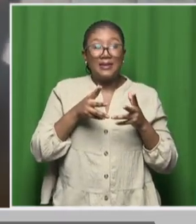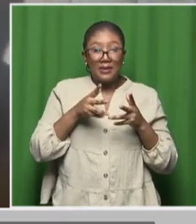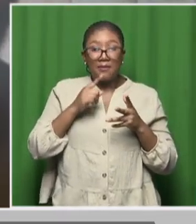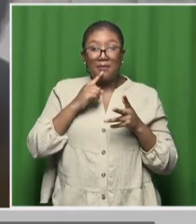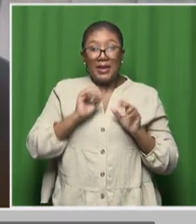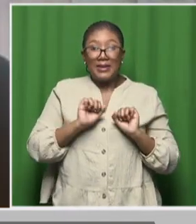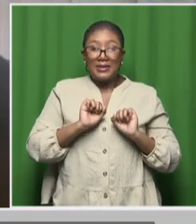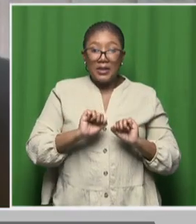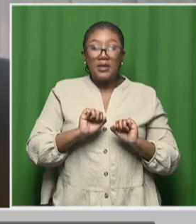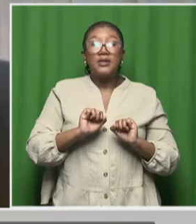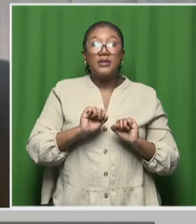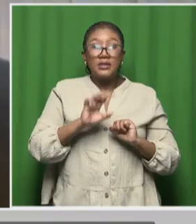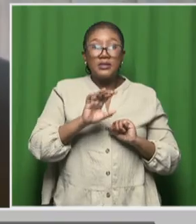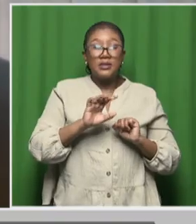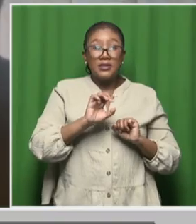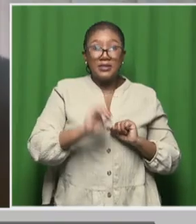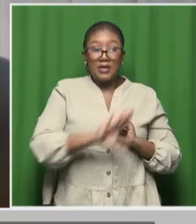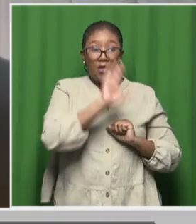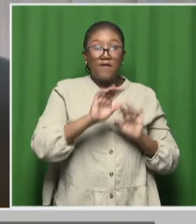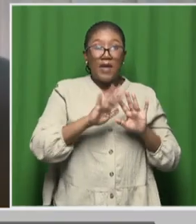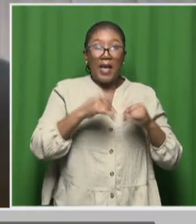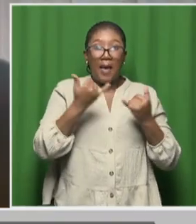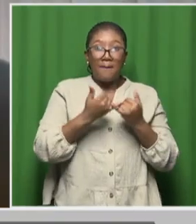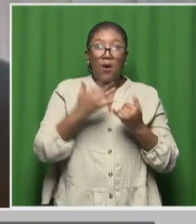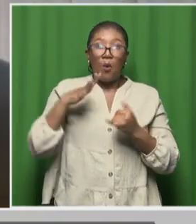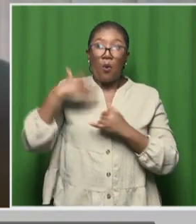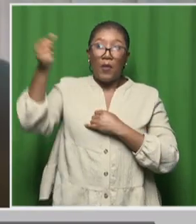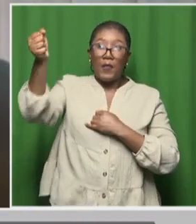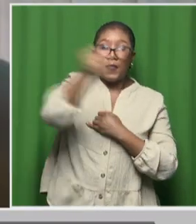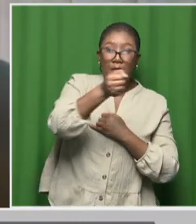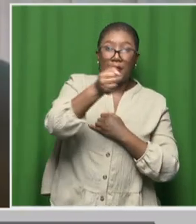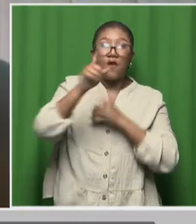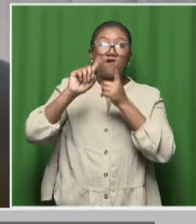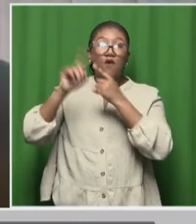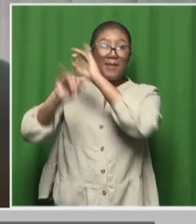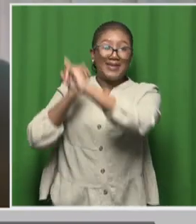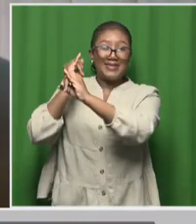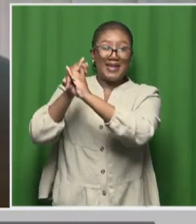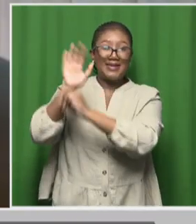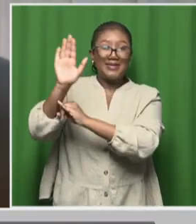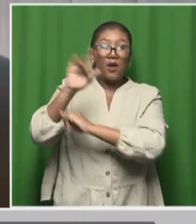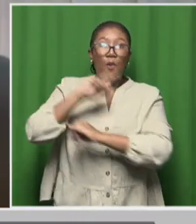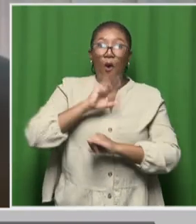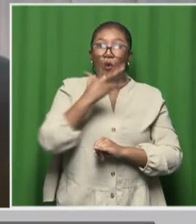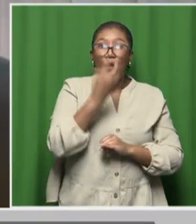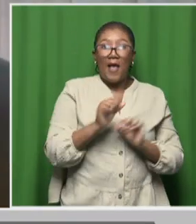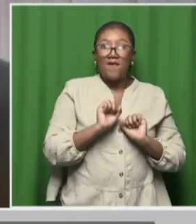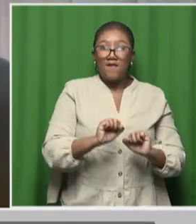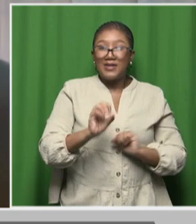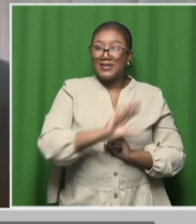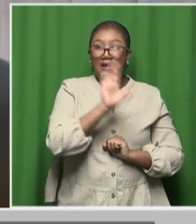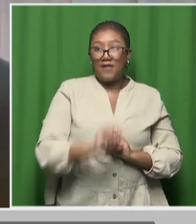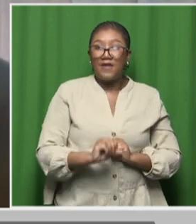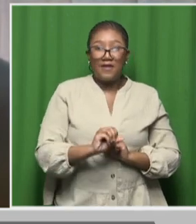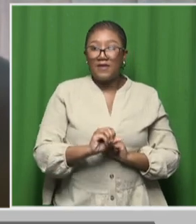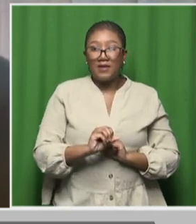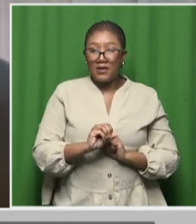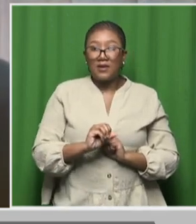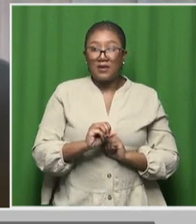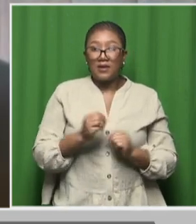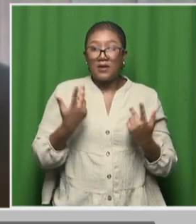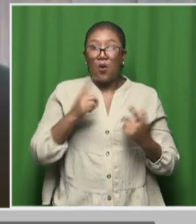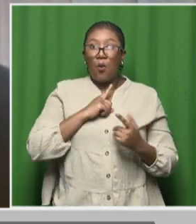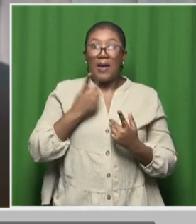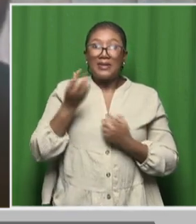local talent then starts going outside, and again with the same problem where you know we're not able to utilize data scientists properly because now